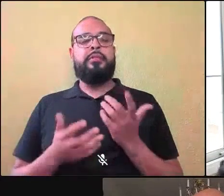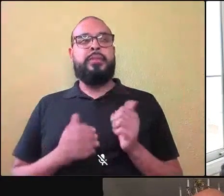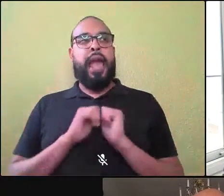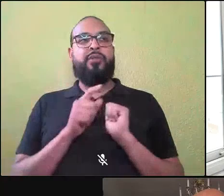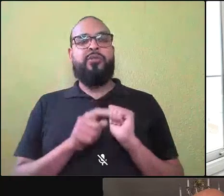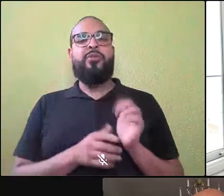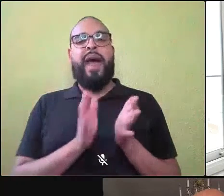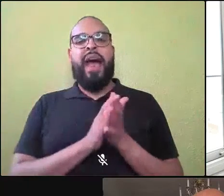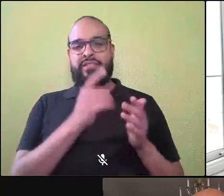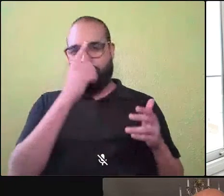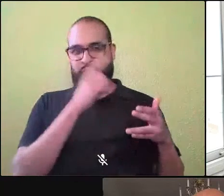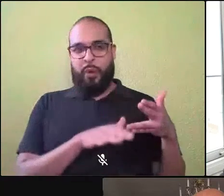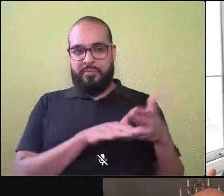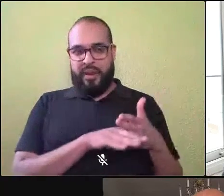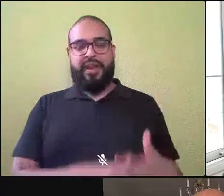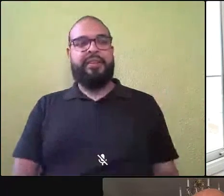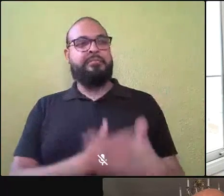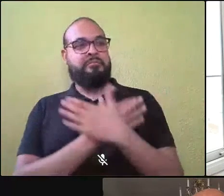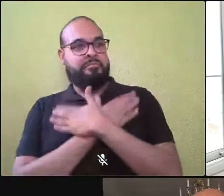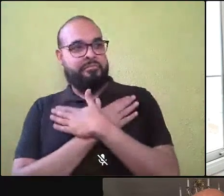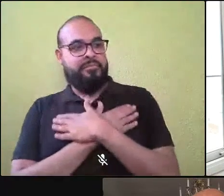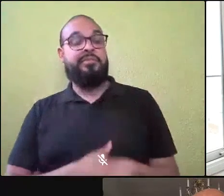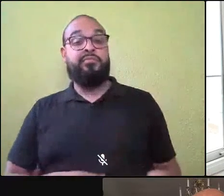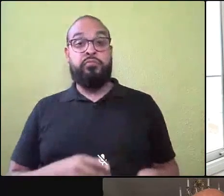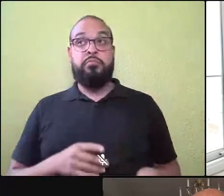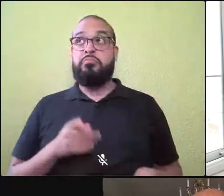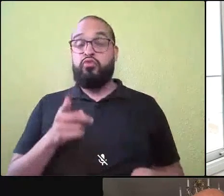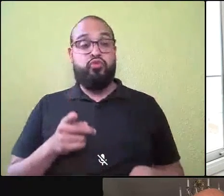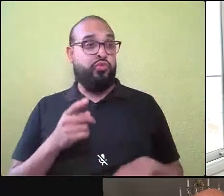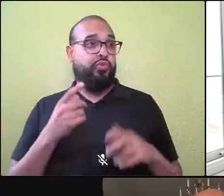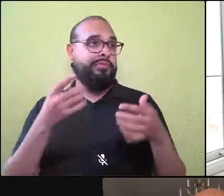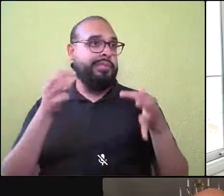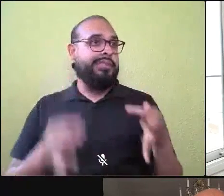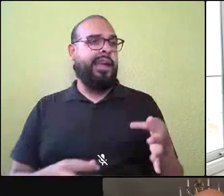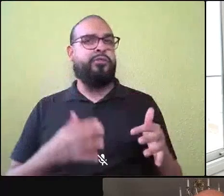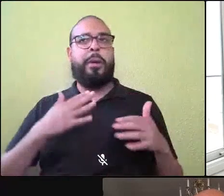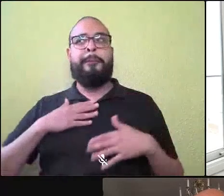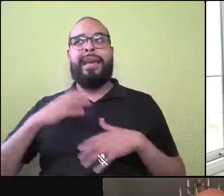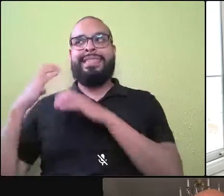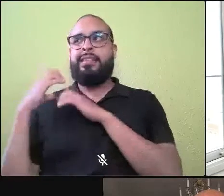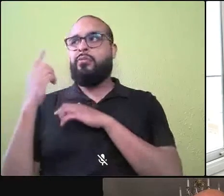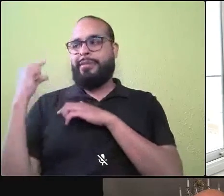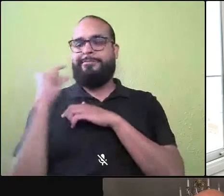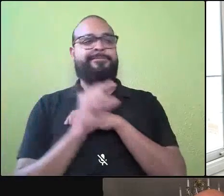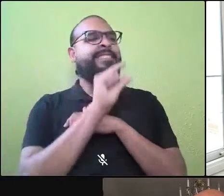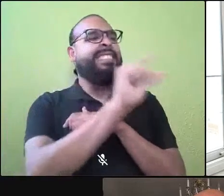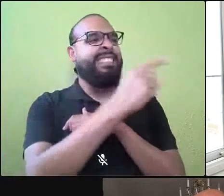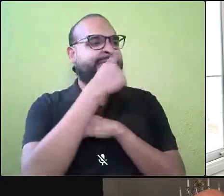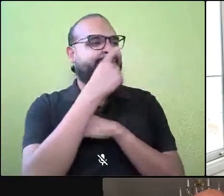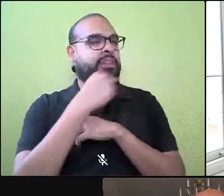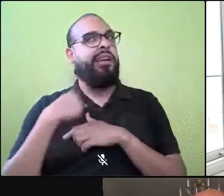break? Is it delegating, or is it, something else? So I'm curious your thoughts on